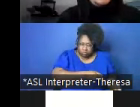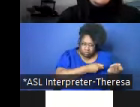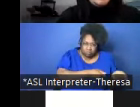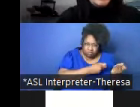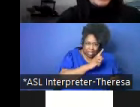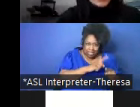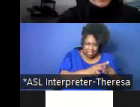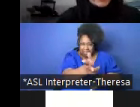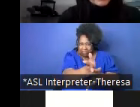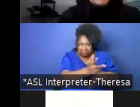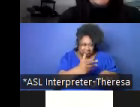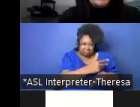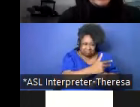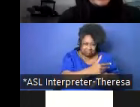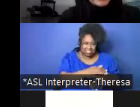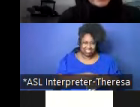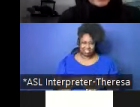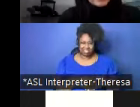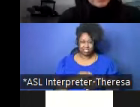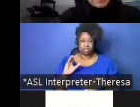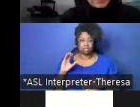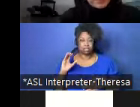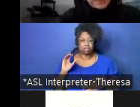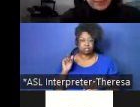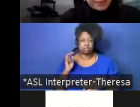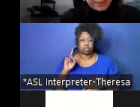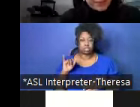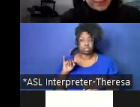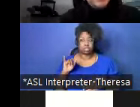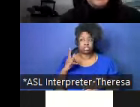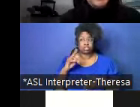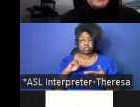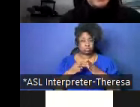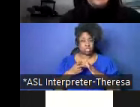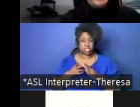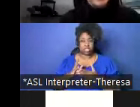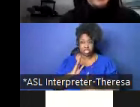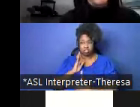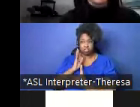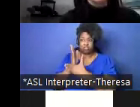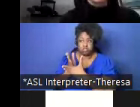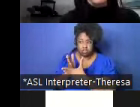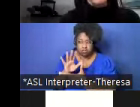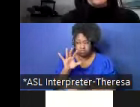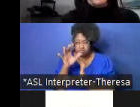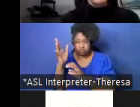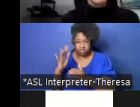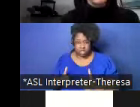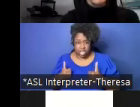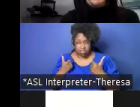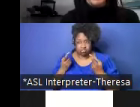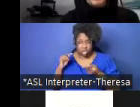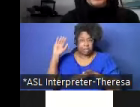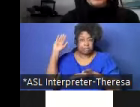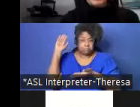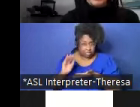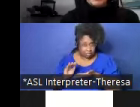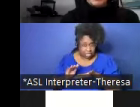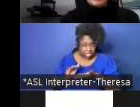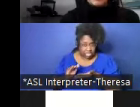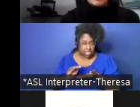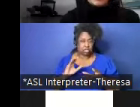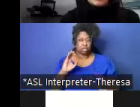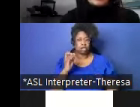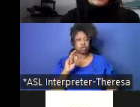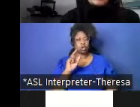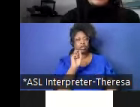So minimize disruption. Oh, yeah, I could see that. Something else. You're